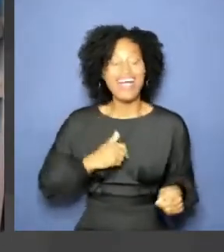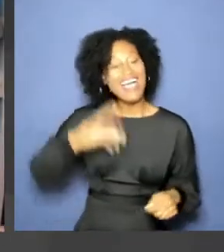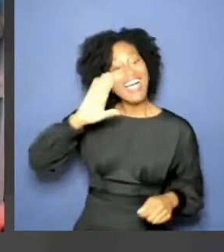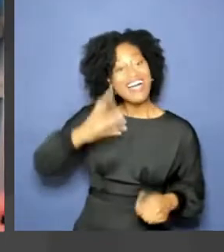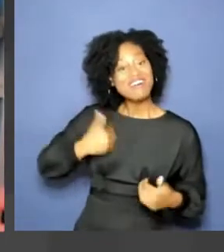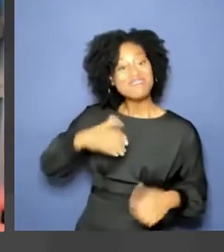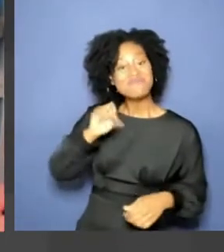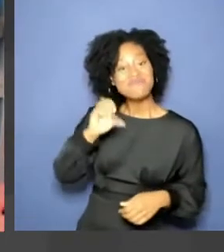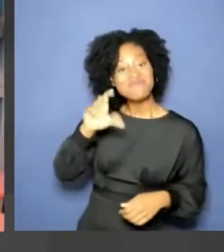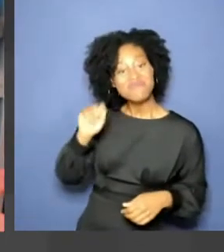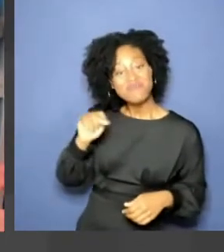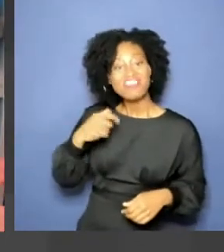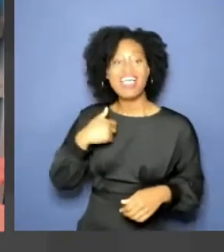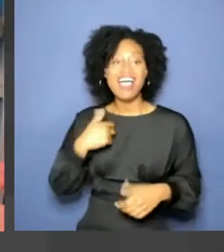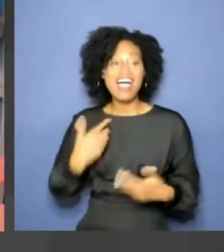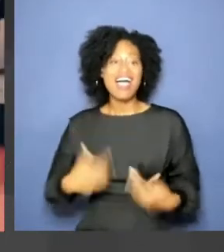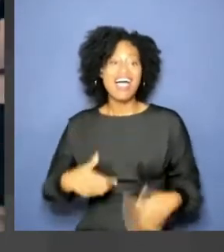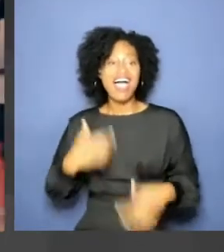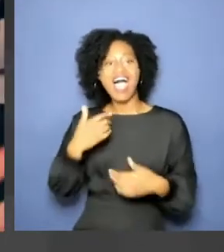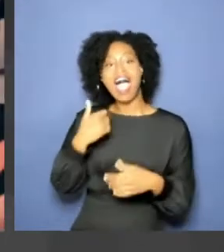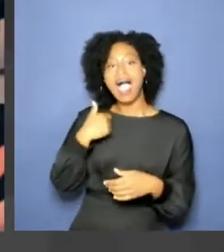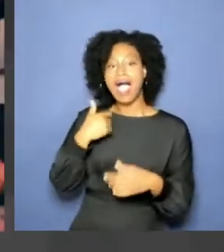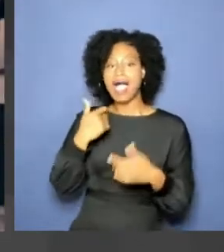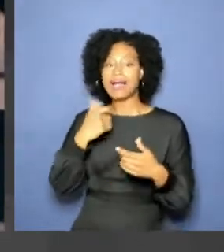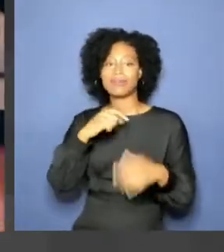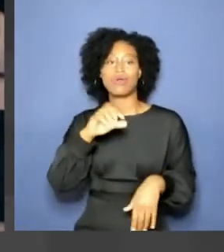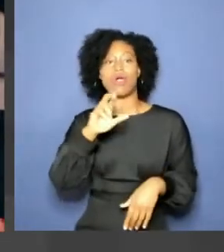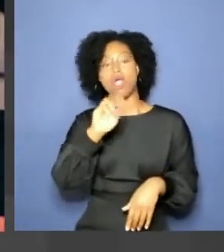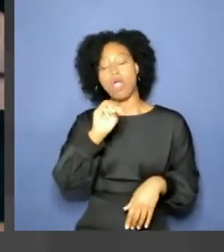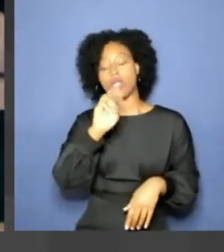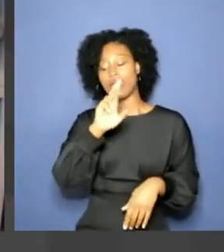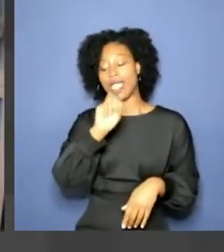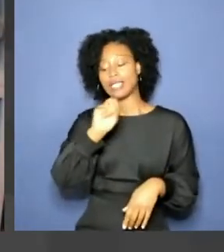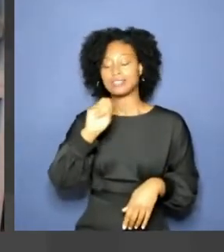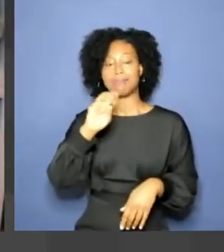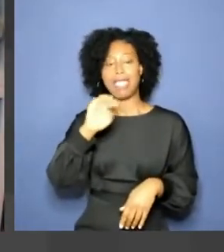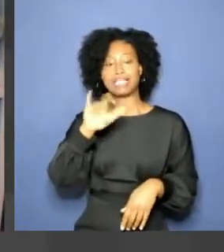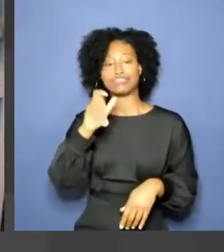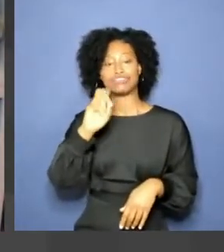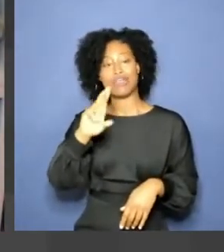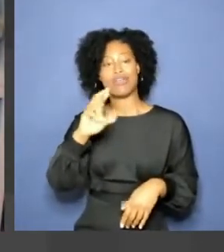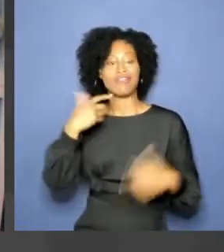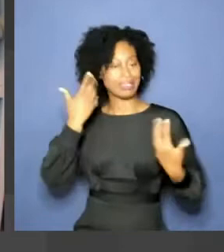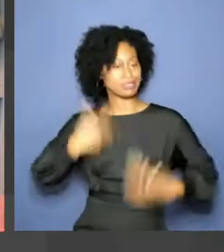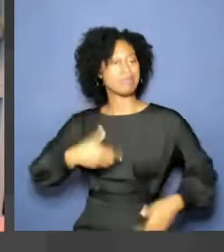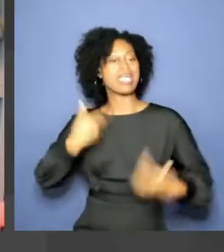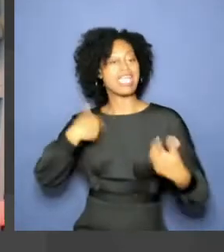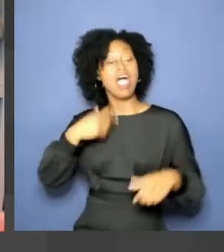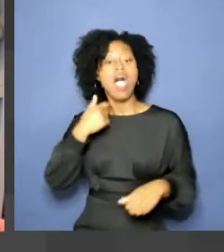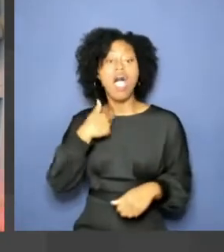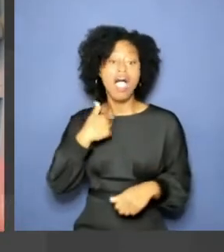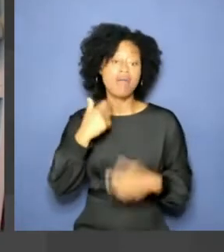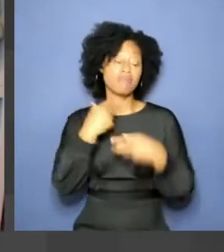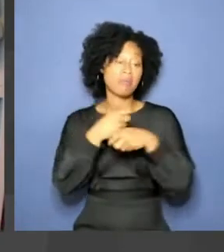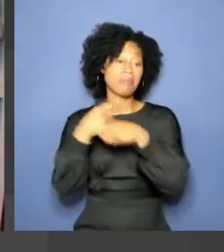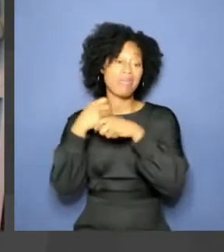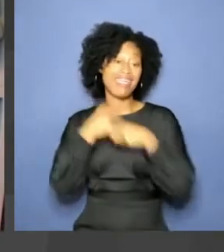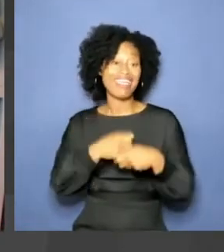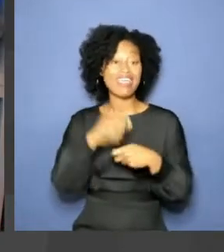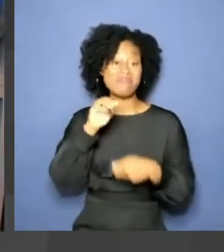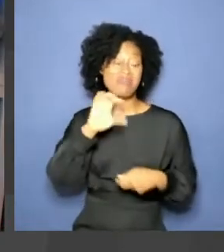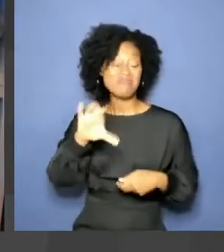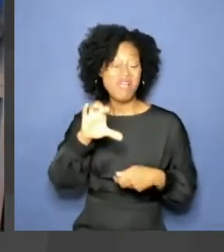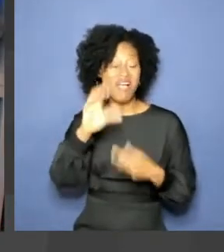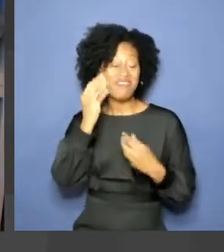or Smager, or dang that's a long name. A branding nightmare, I know. I'm a content creator who's been making Minecraft content for over 8 years